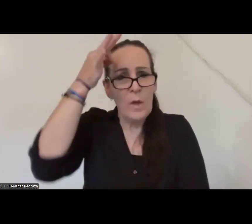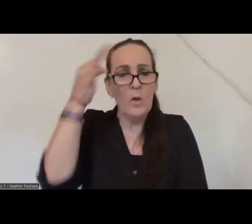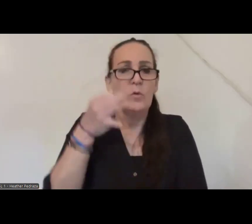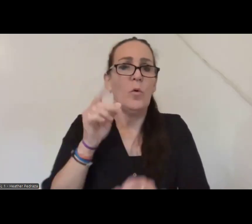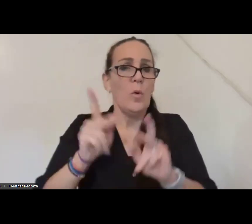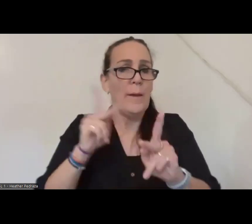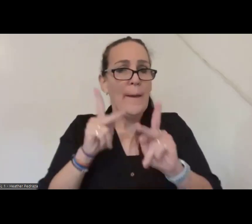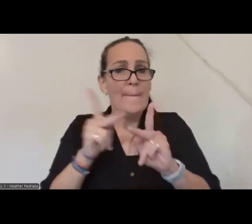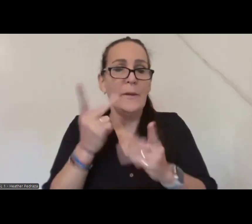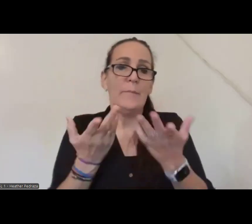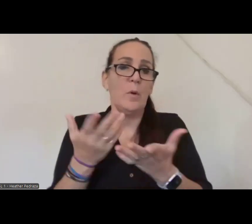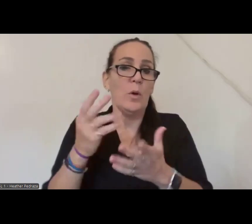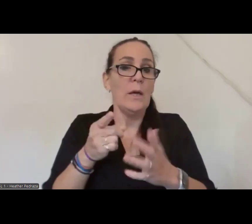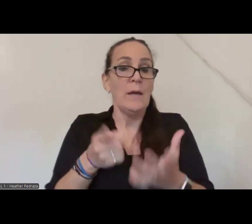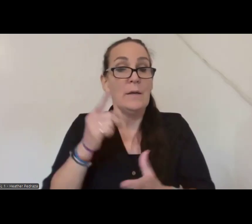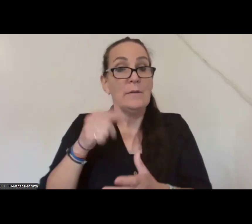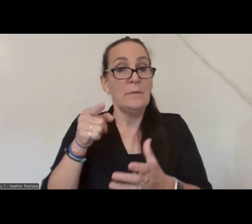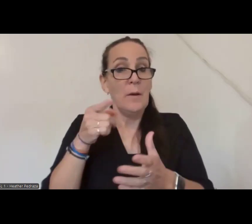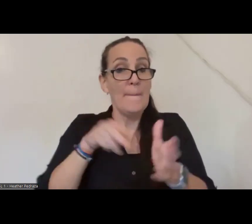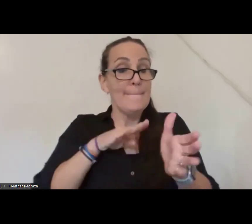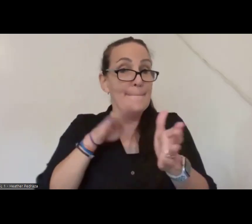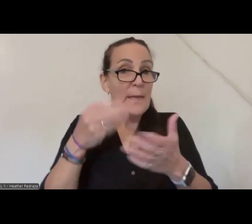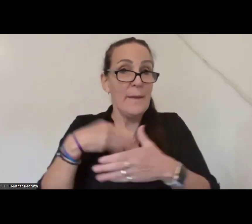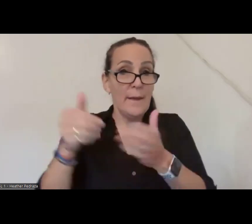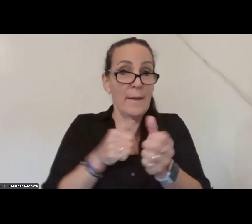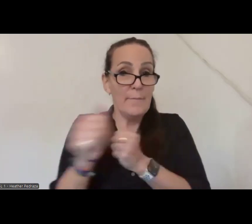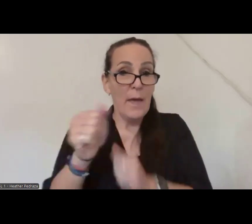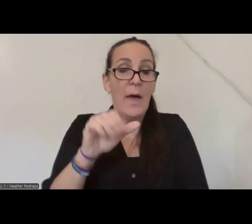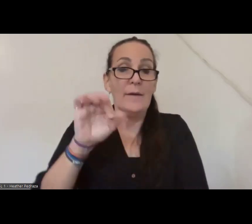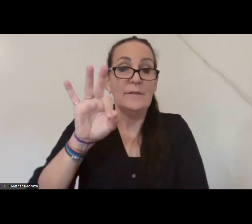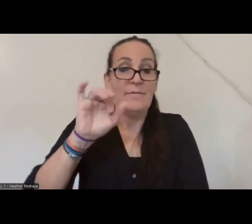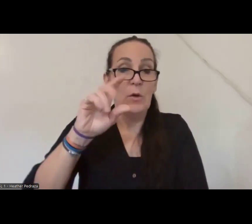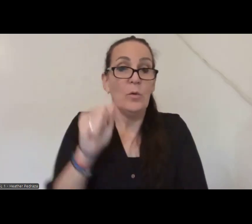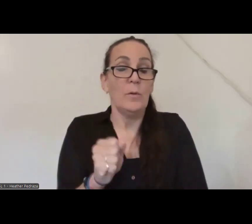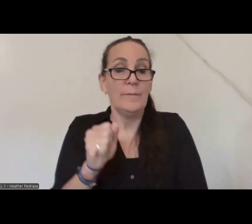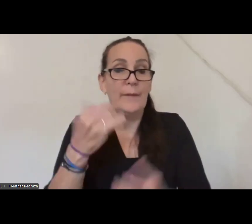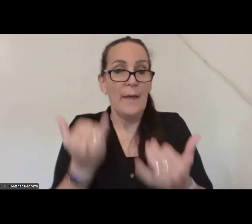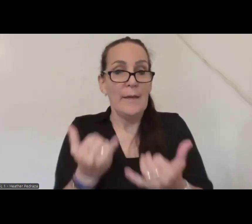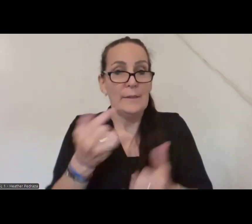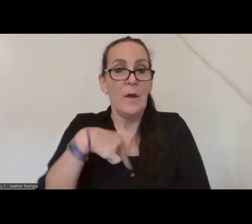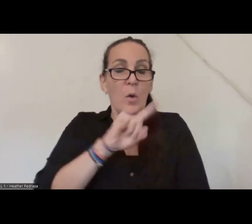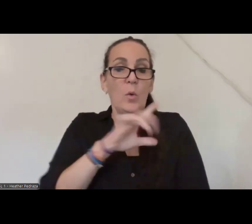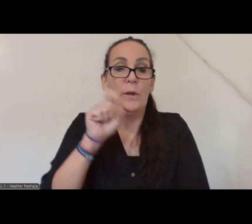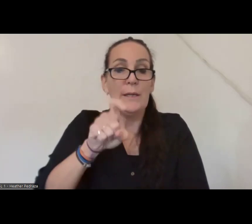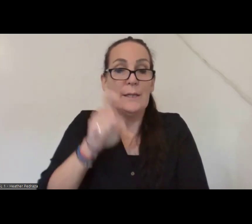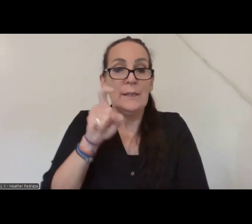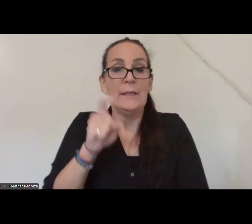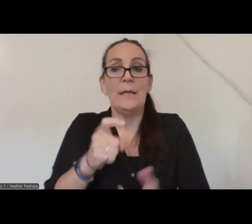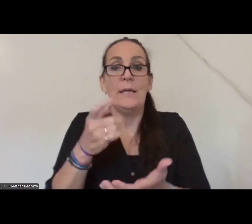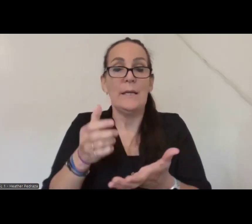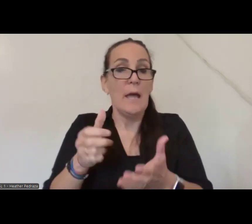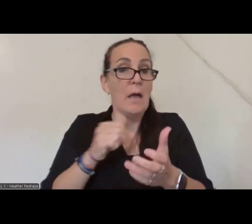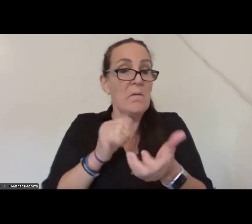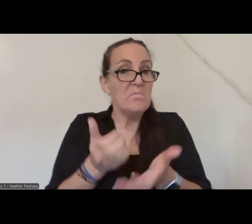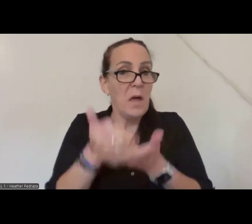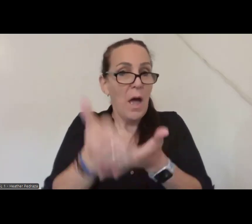1 is passed, we must all turn our attention to our California administration and advocate for implementation of policies that minimize